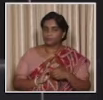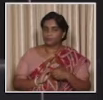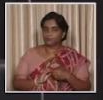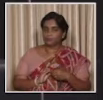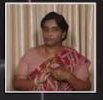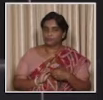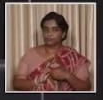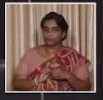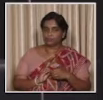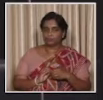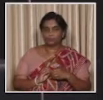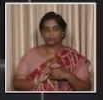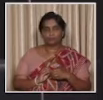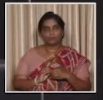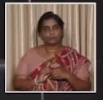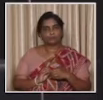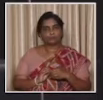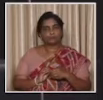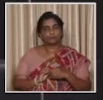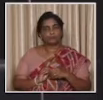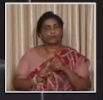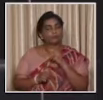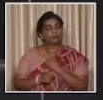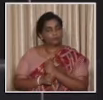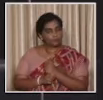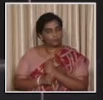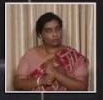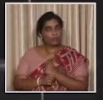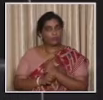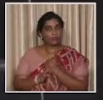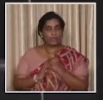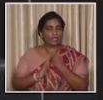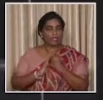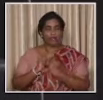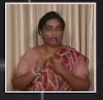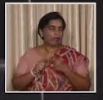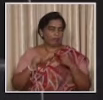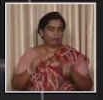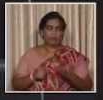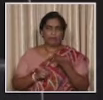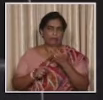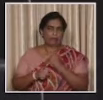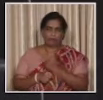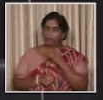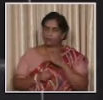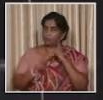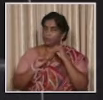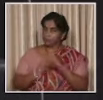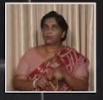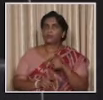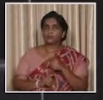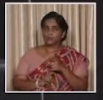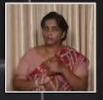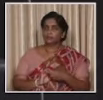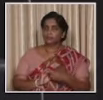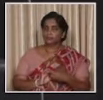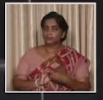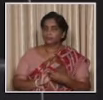governing elite is virtually destroyed among the people, but then still they control too. They have